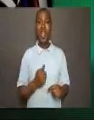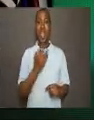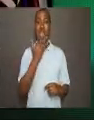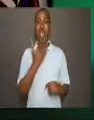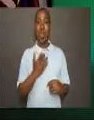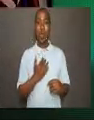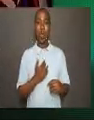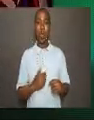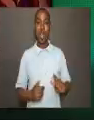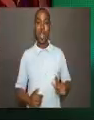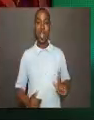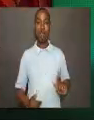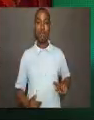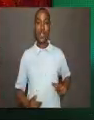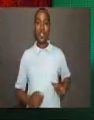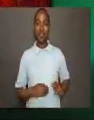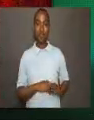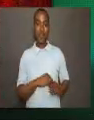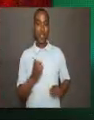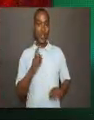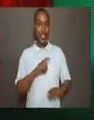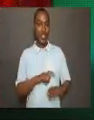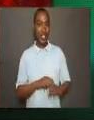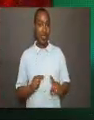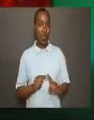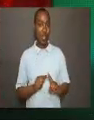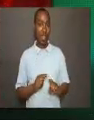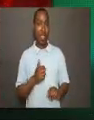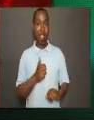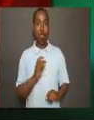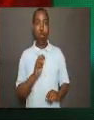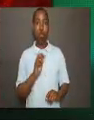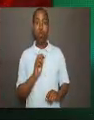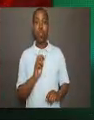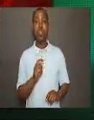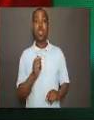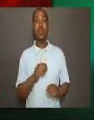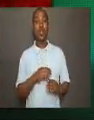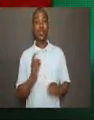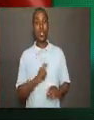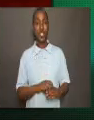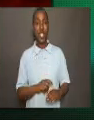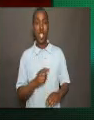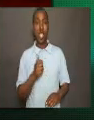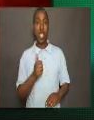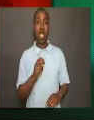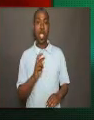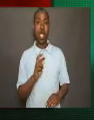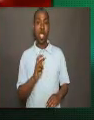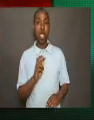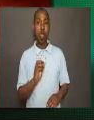through the left ventricle to the aorta. The aorta leads